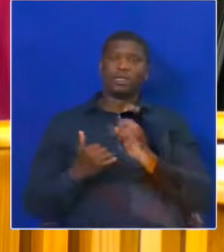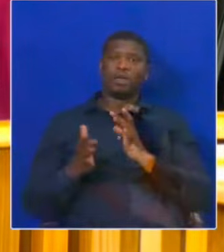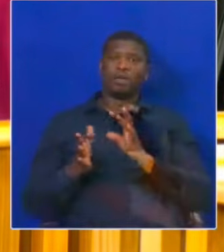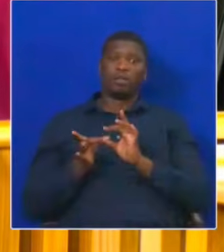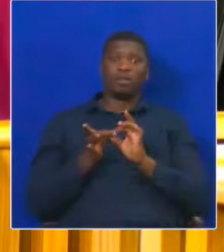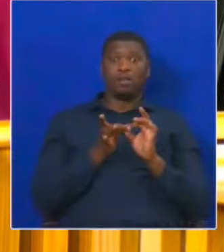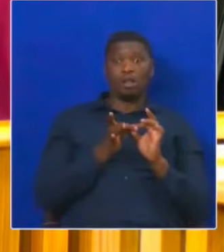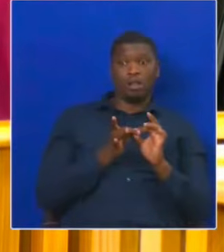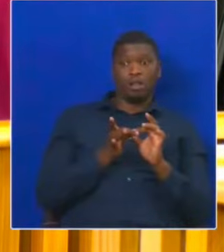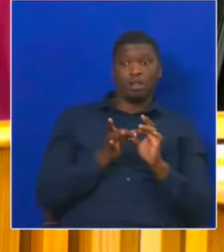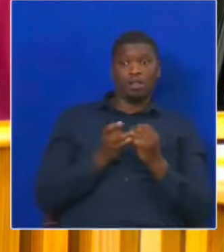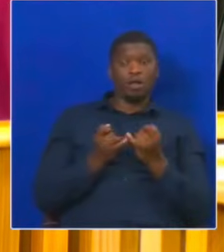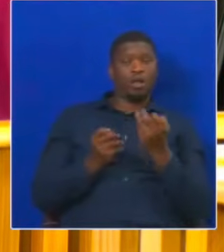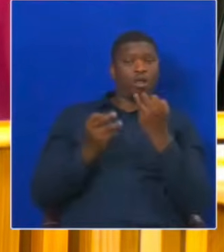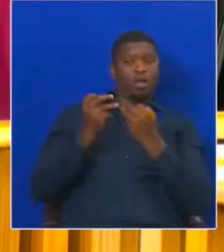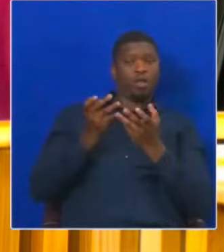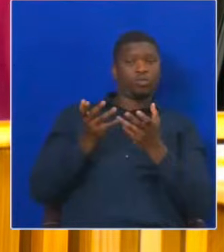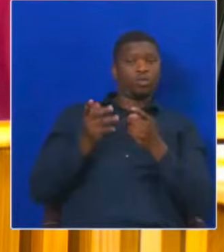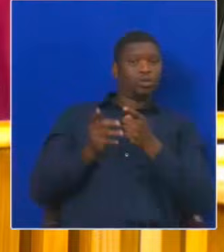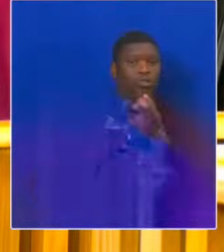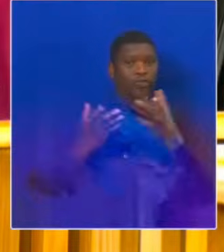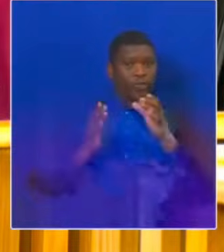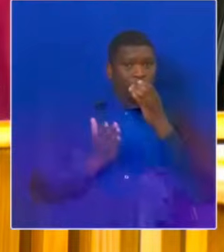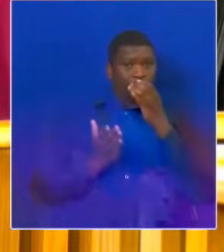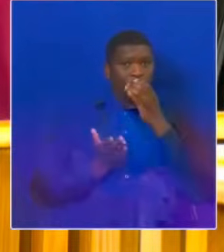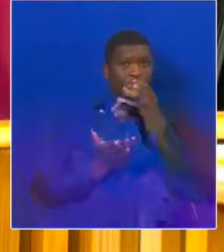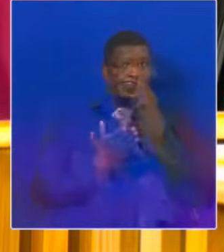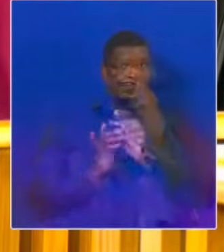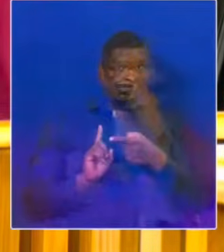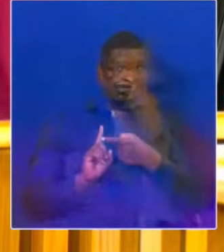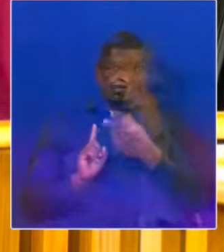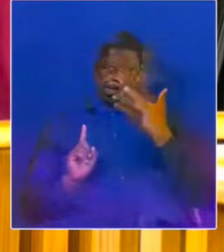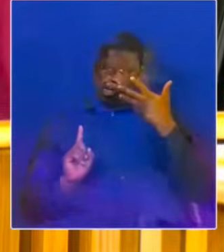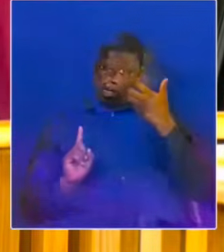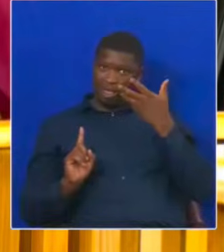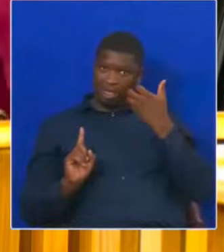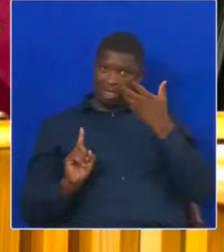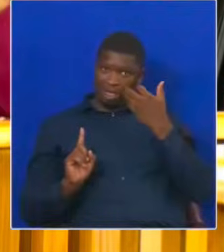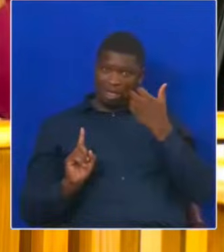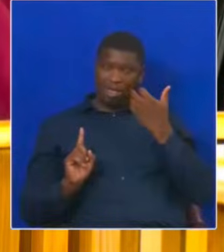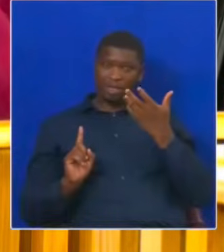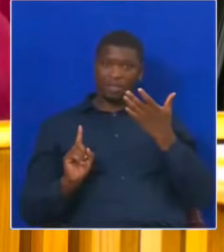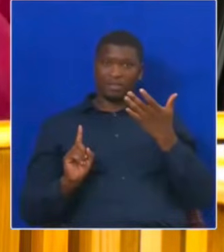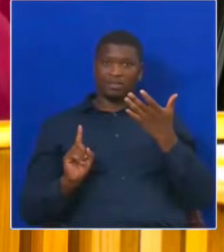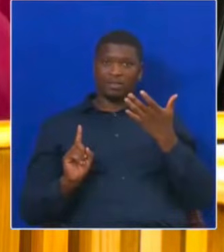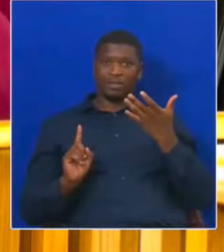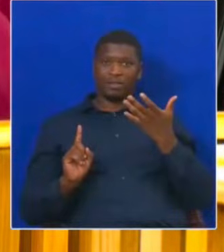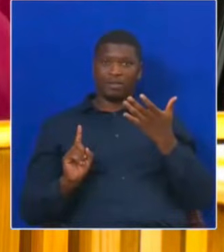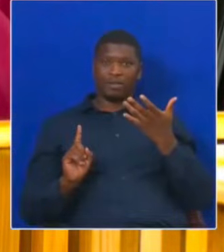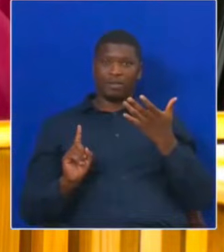the confirmation that Mr. Madlanga subsequently